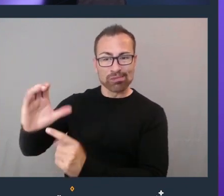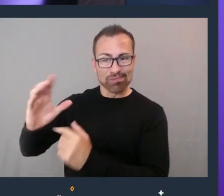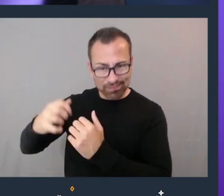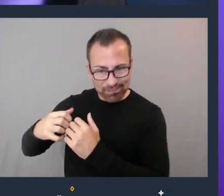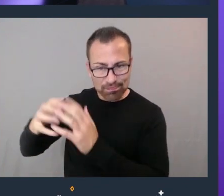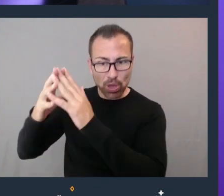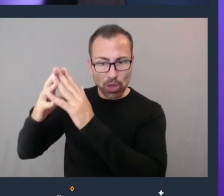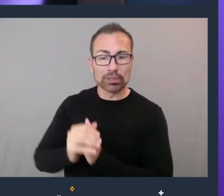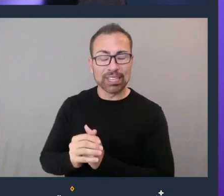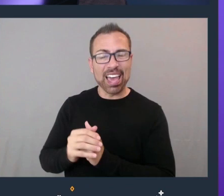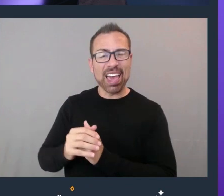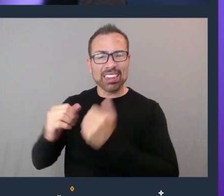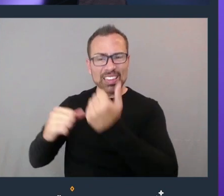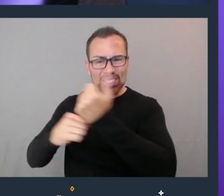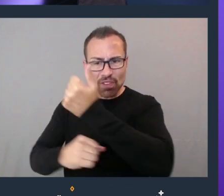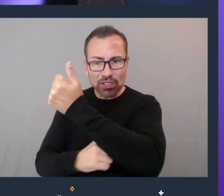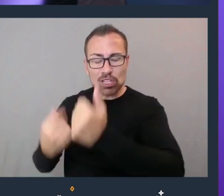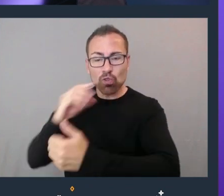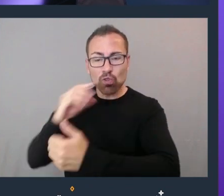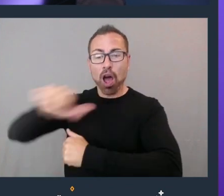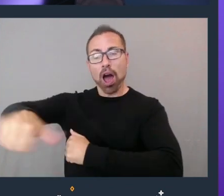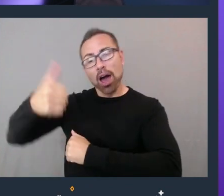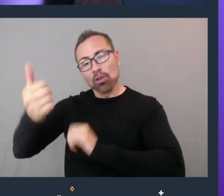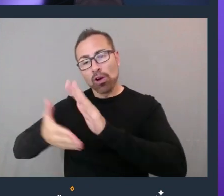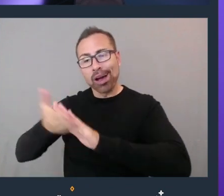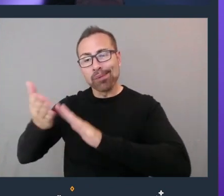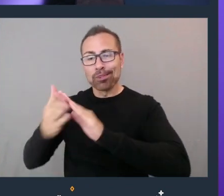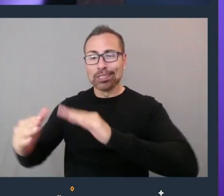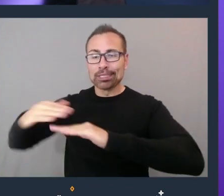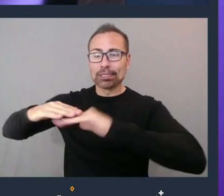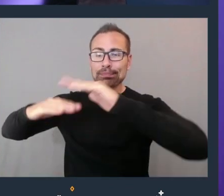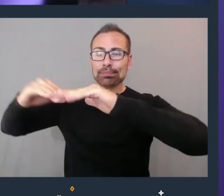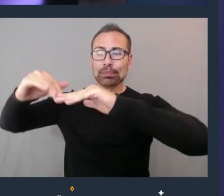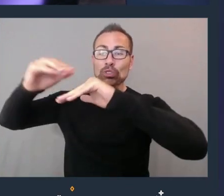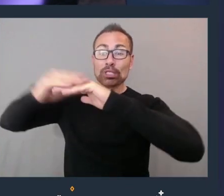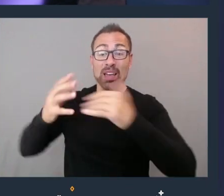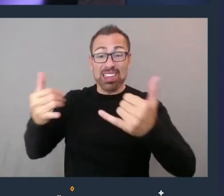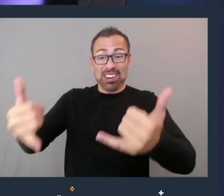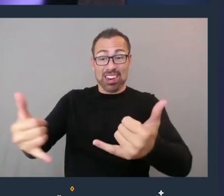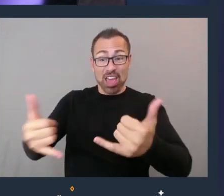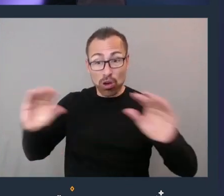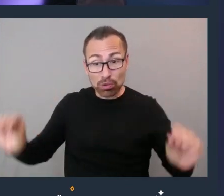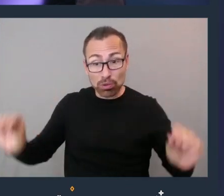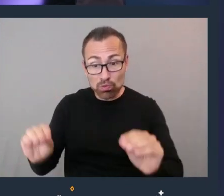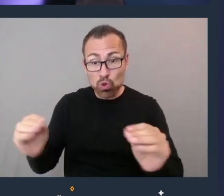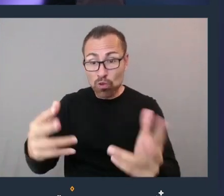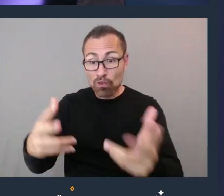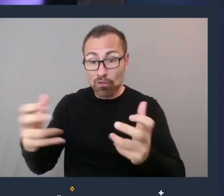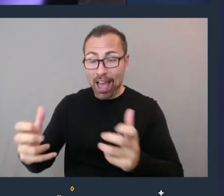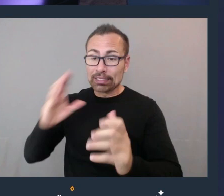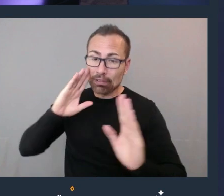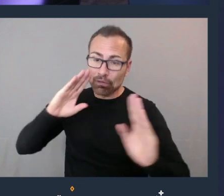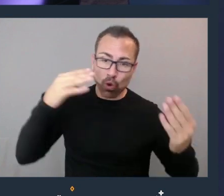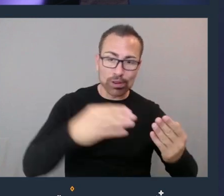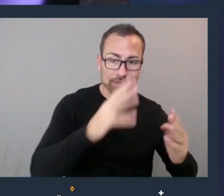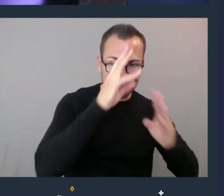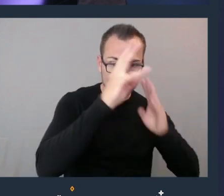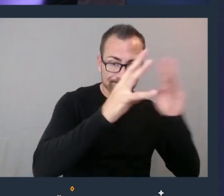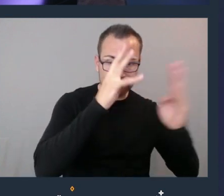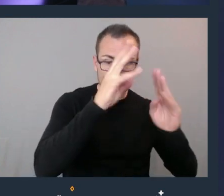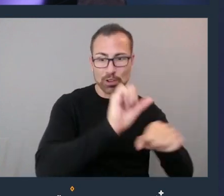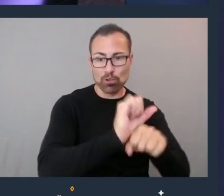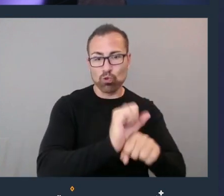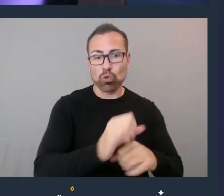that allows them to move faster and focus on the true differentiated work. It's a really exciting time to invent new ways to use your data